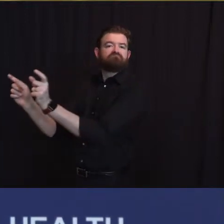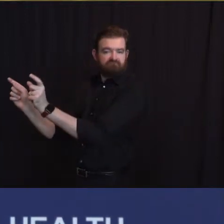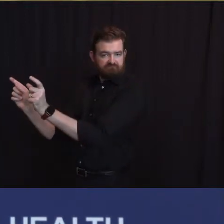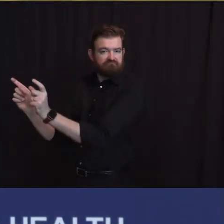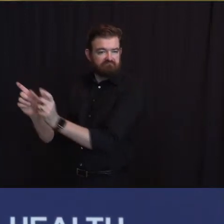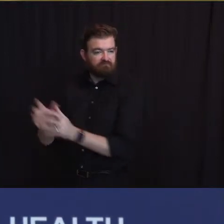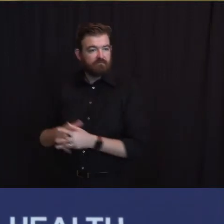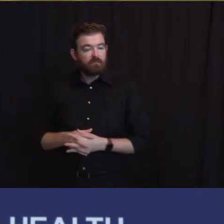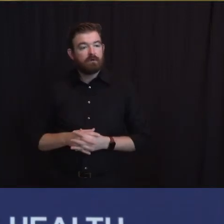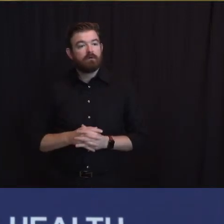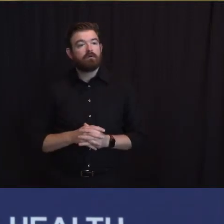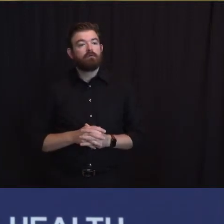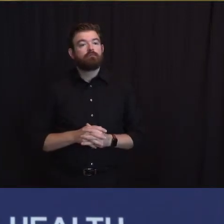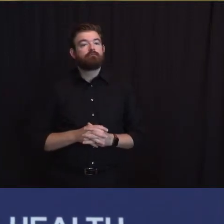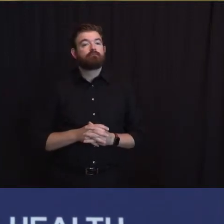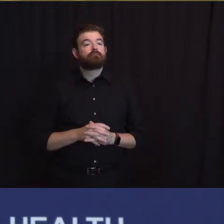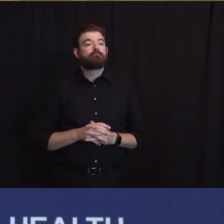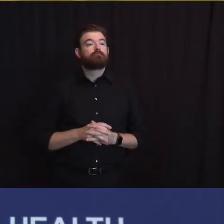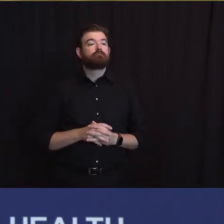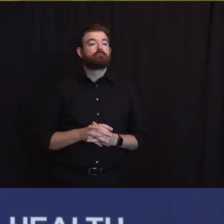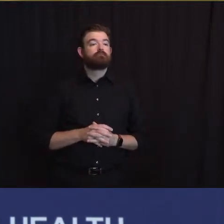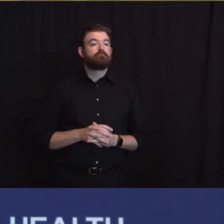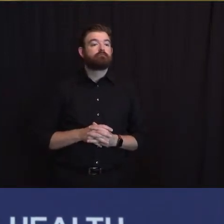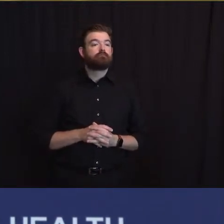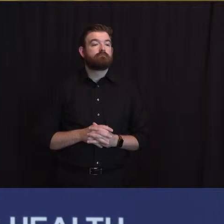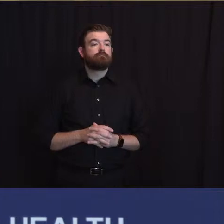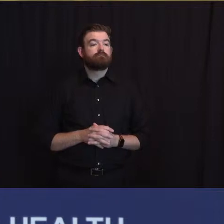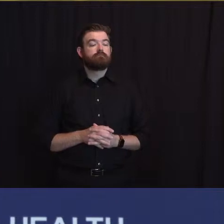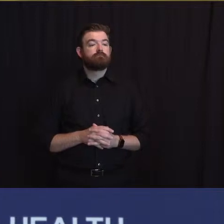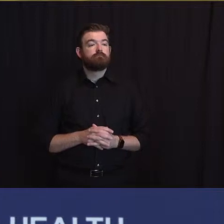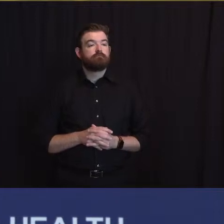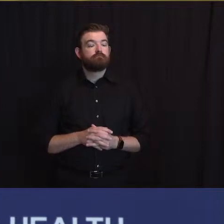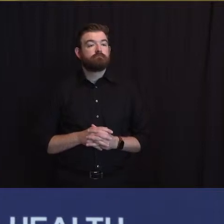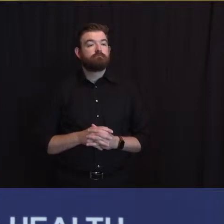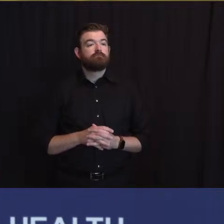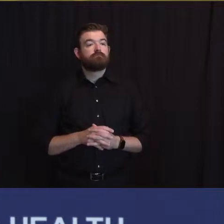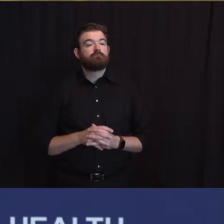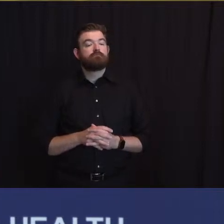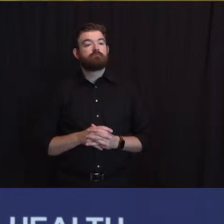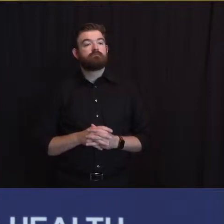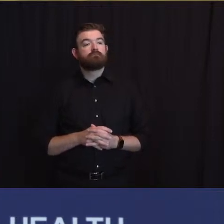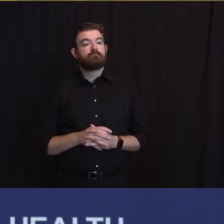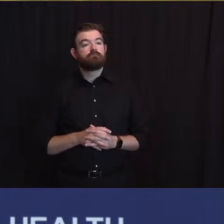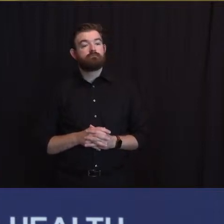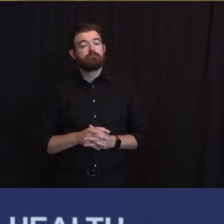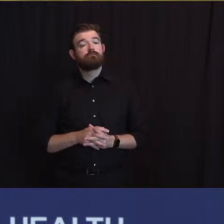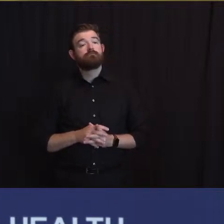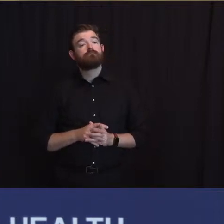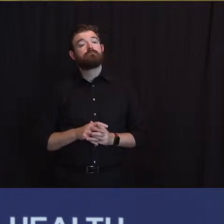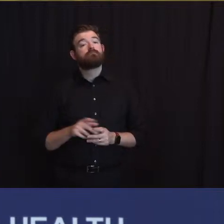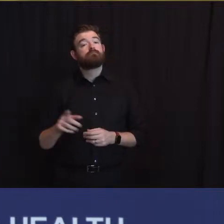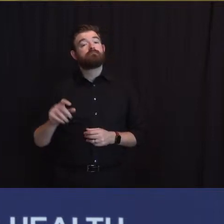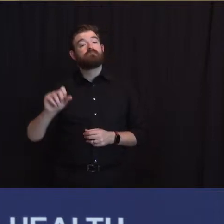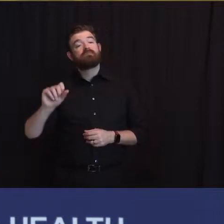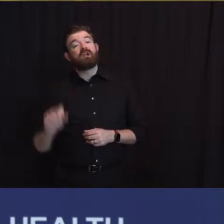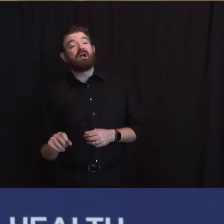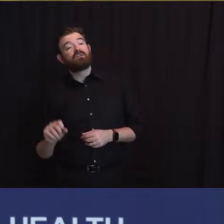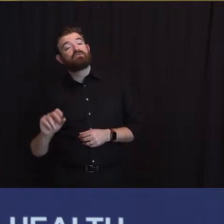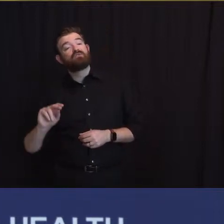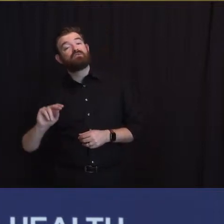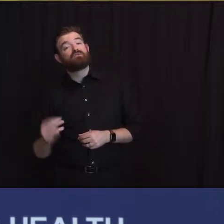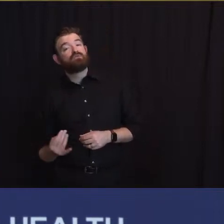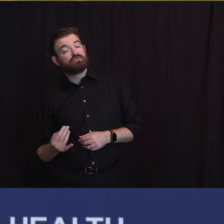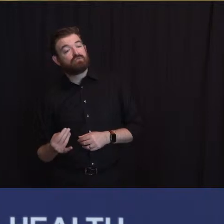you've proposed or are pending in the legislature that you think might have prevented that from happening? Has there been any agreement with legislative